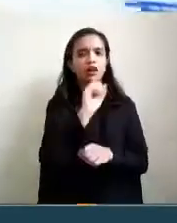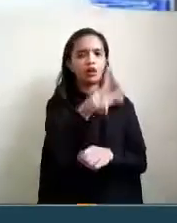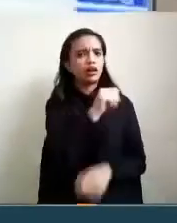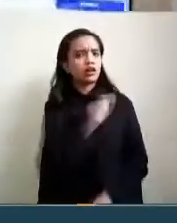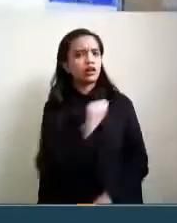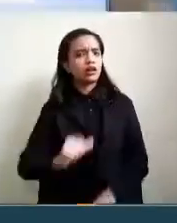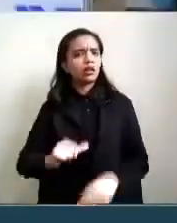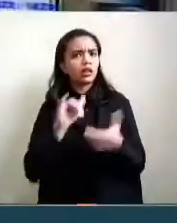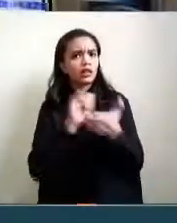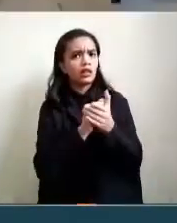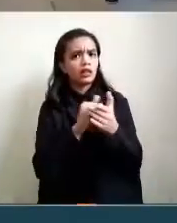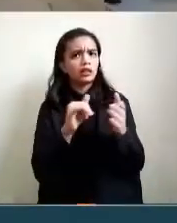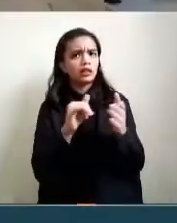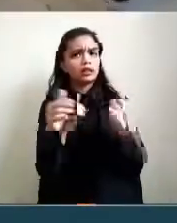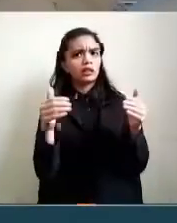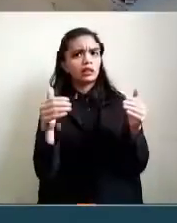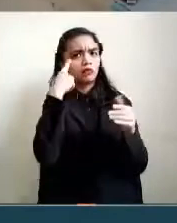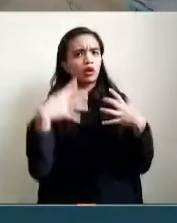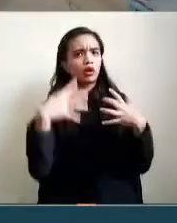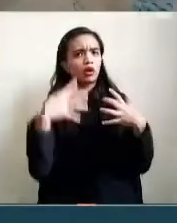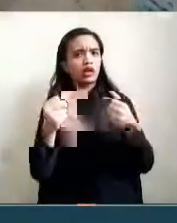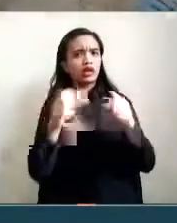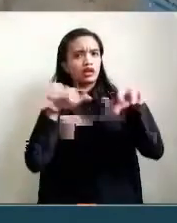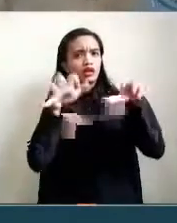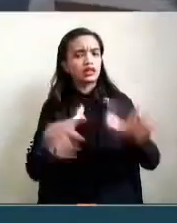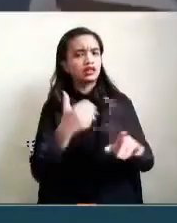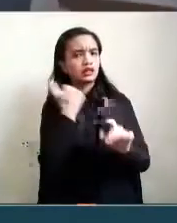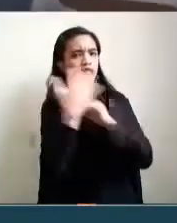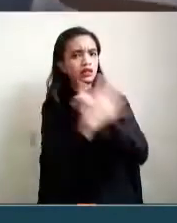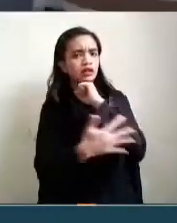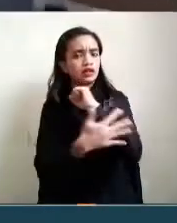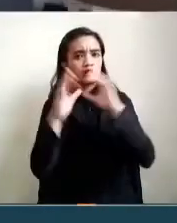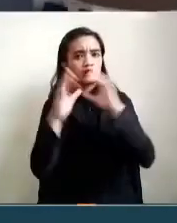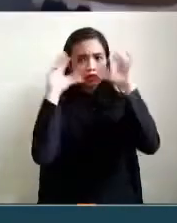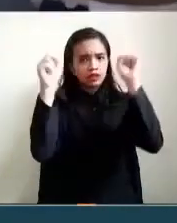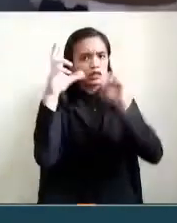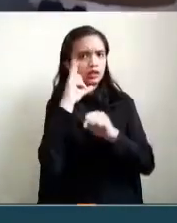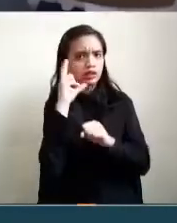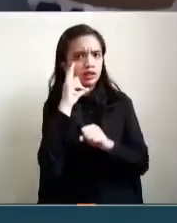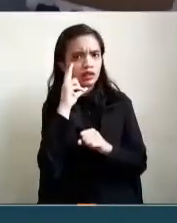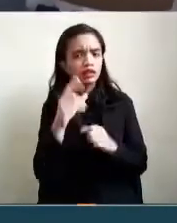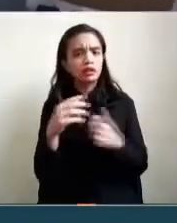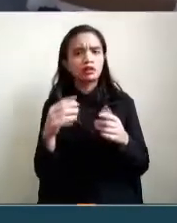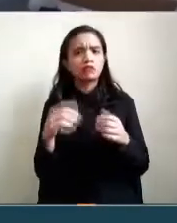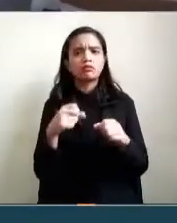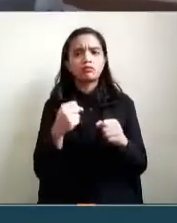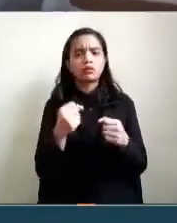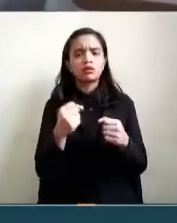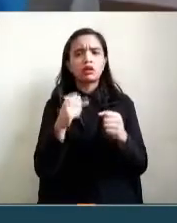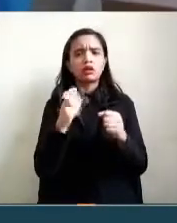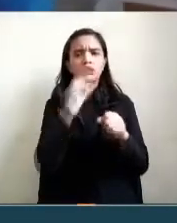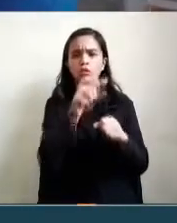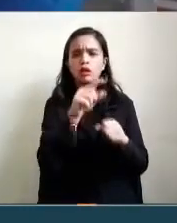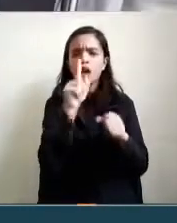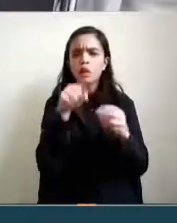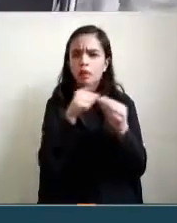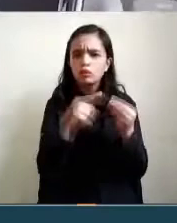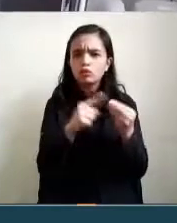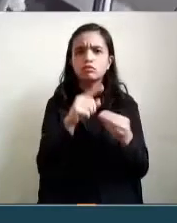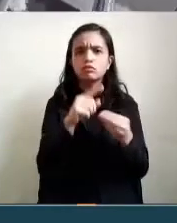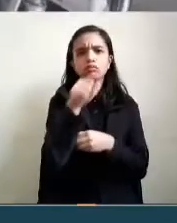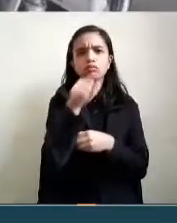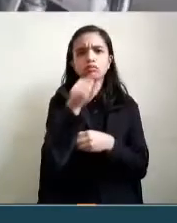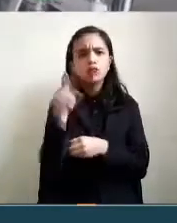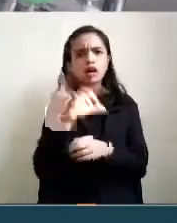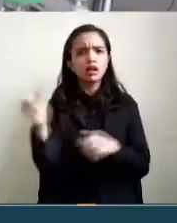been lifted for healthcare workers to leave the country, President Duterte has been very vocal about his criticisms of the U.S. employing our